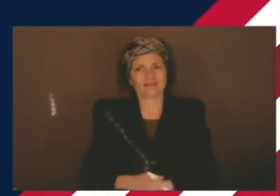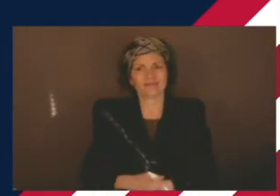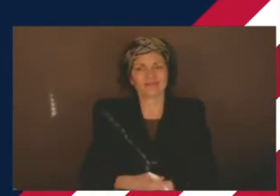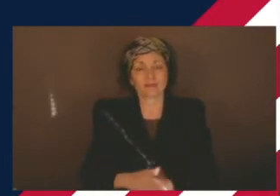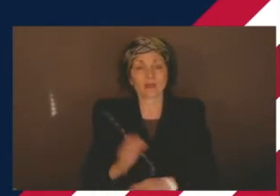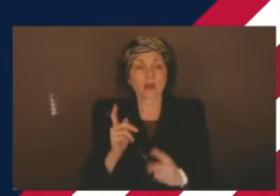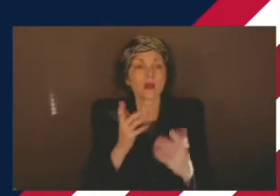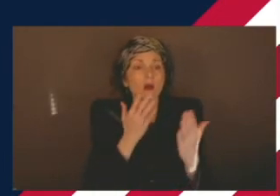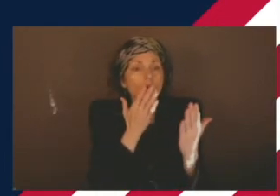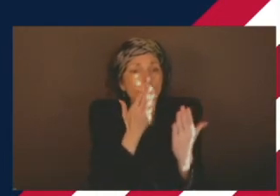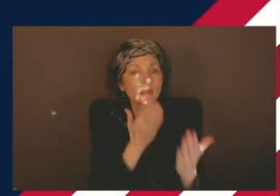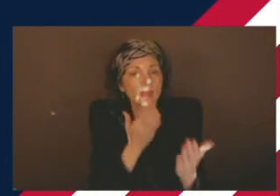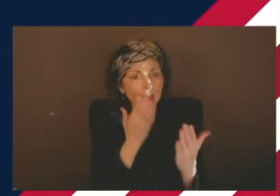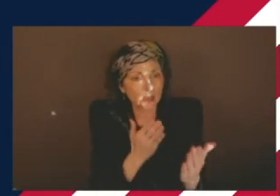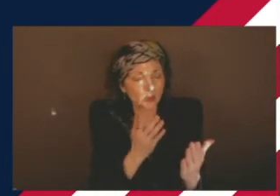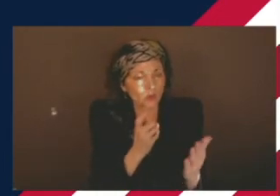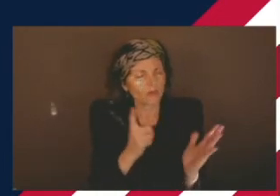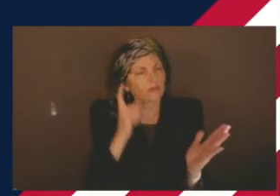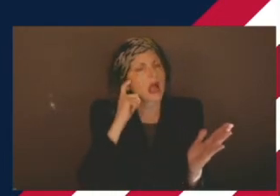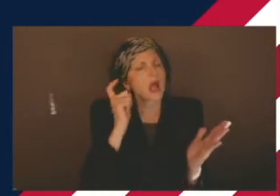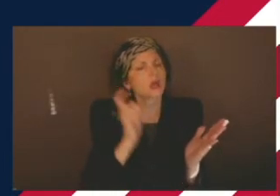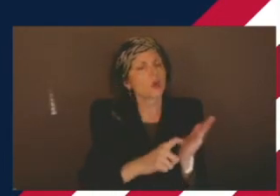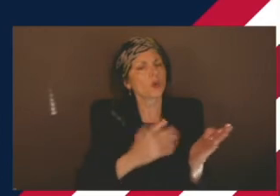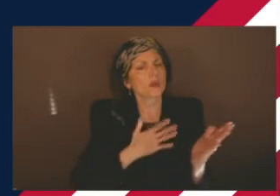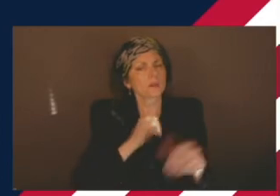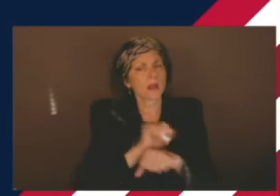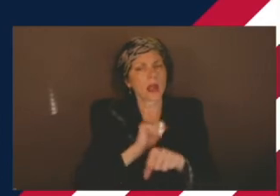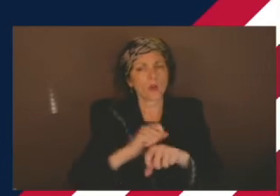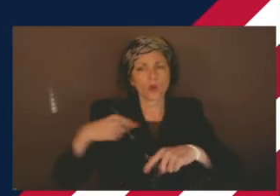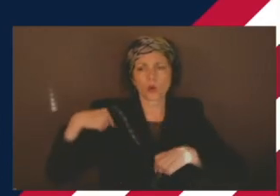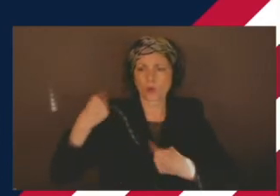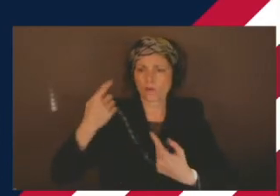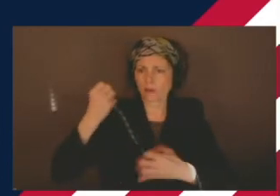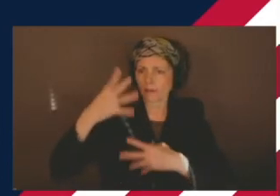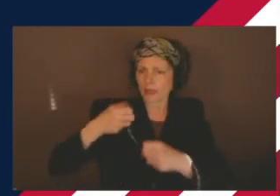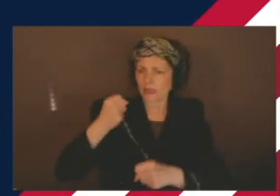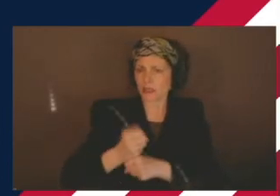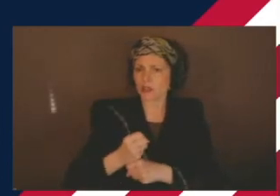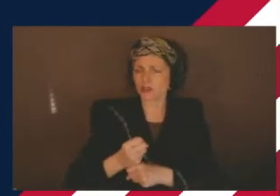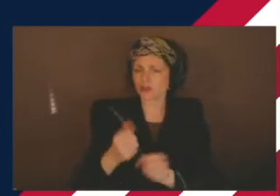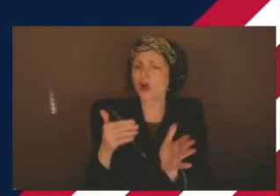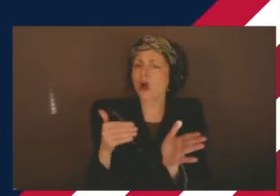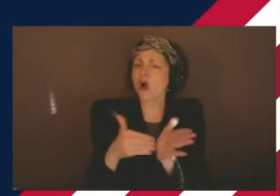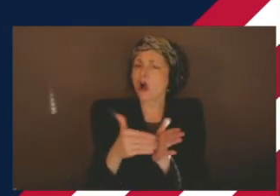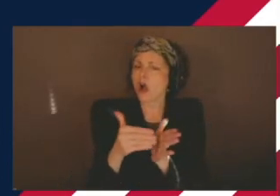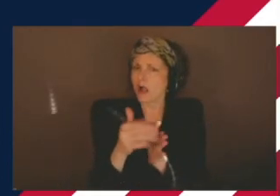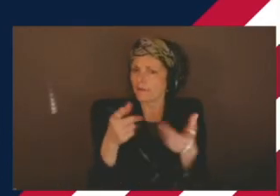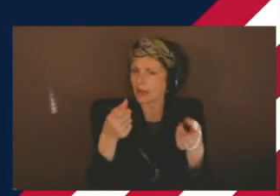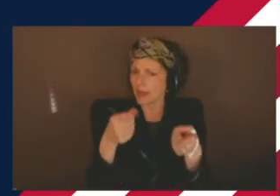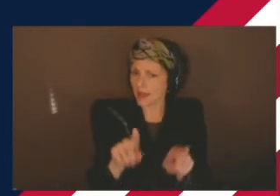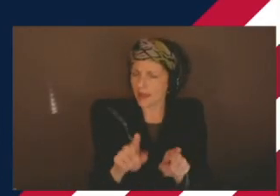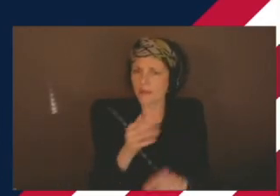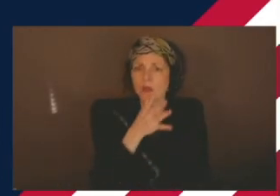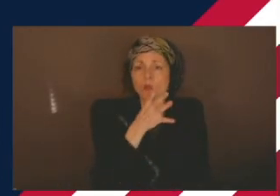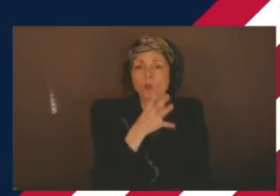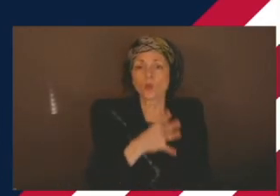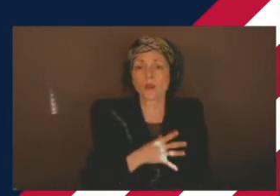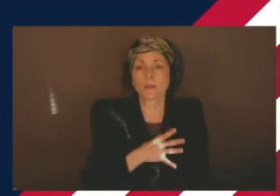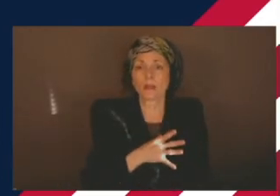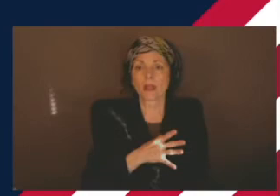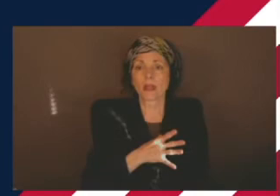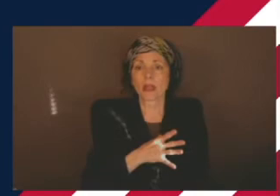work as an advocate is that oftentimes, particularly I'm noticing it now, oftentimes women and community members